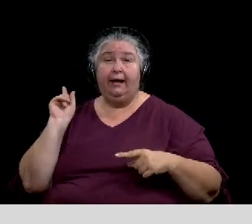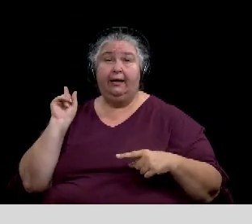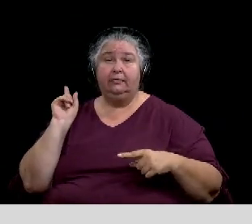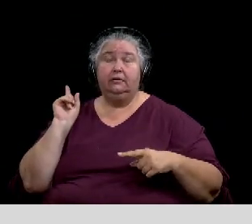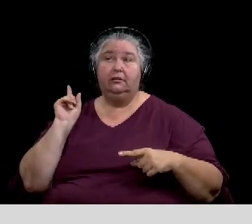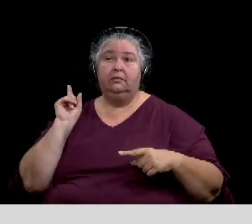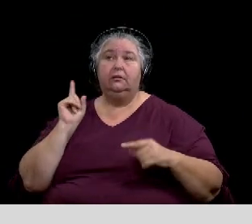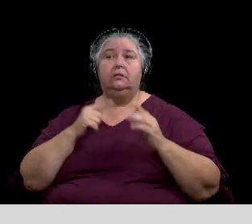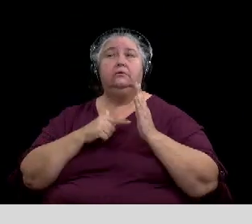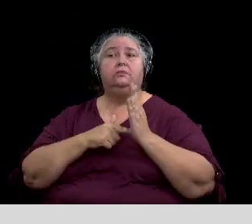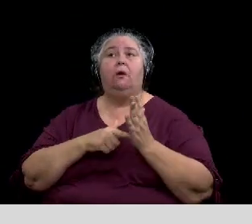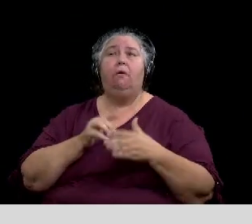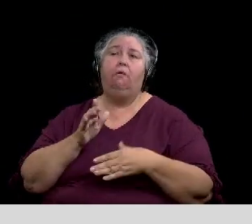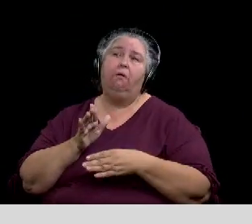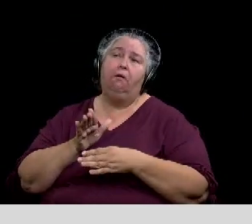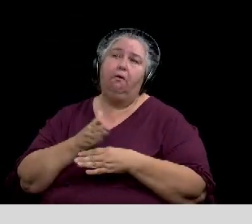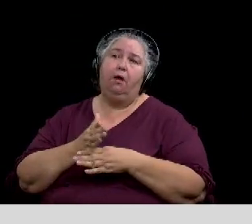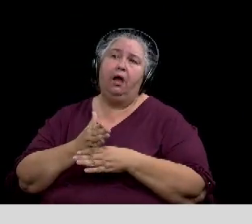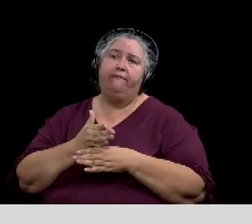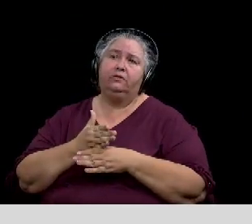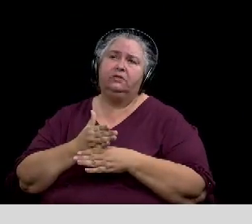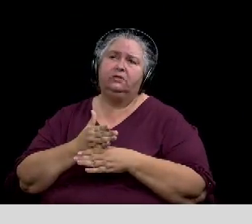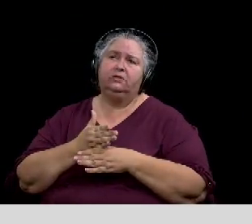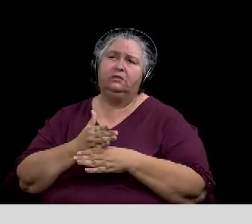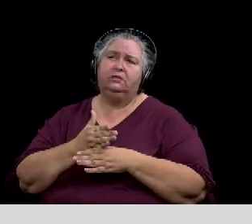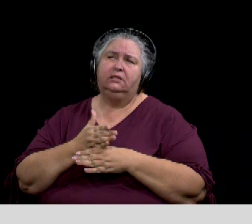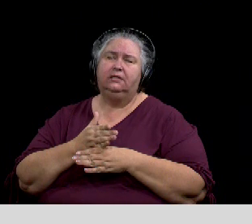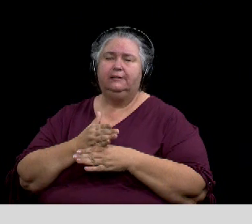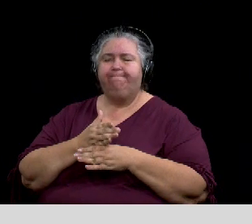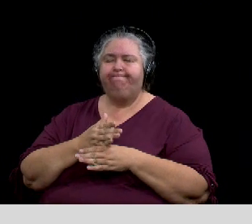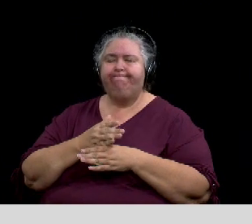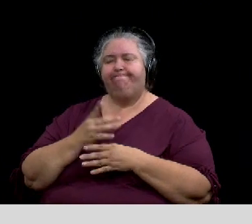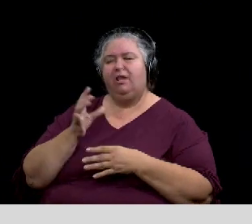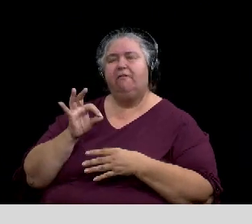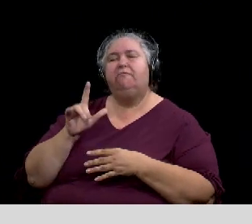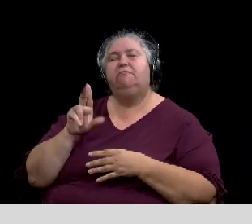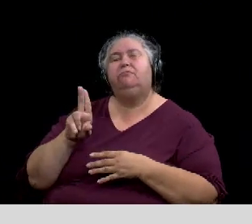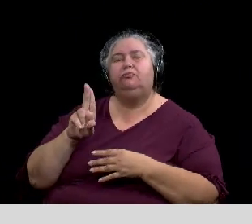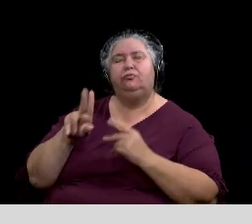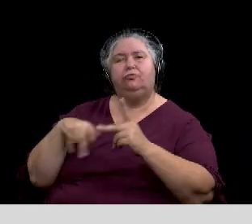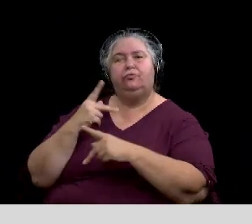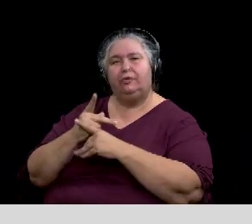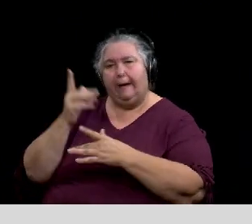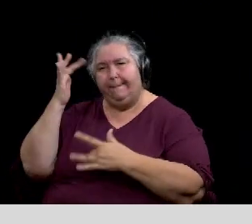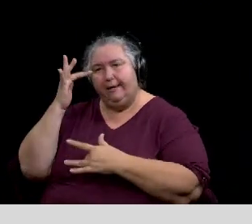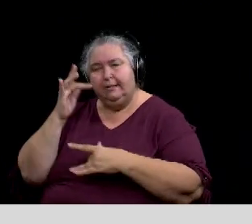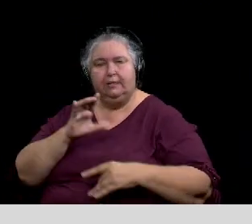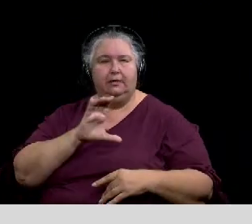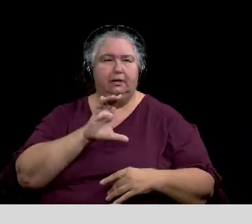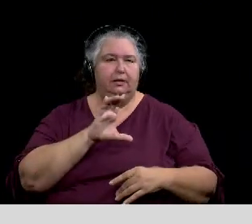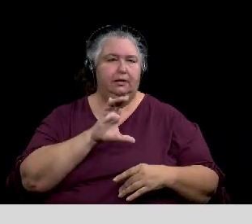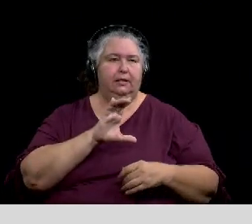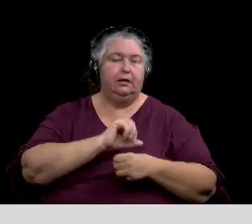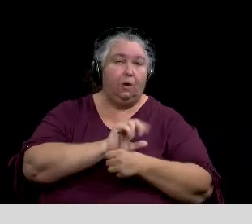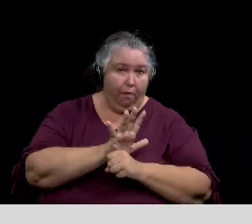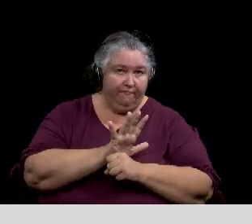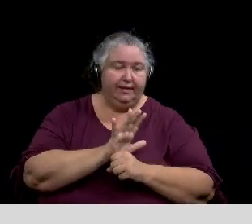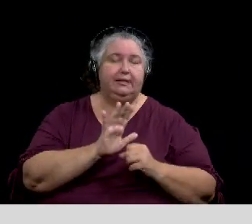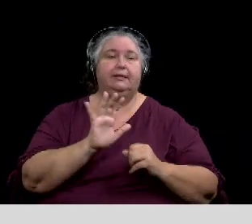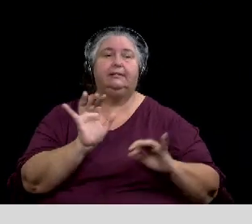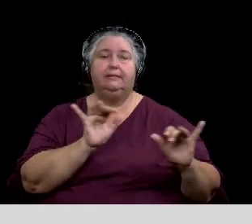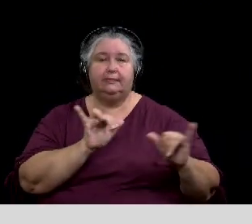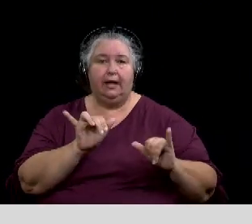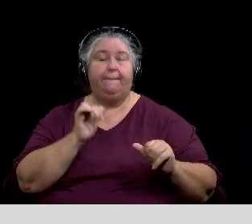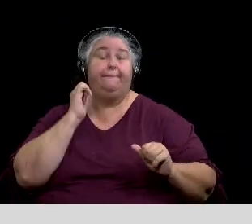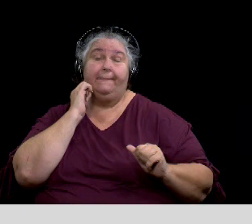average number of influenza-like illnesses and COVID-like illnesses per